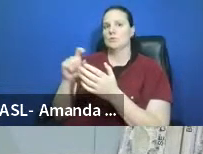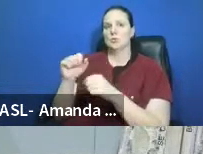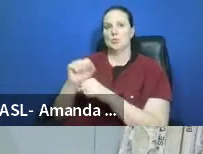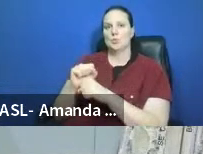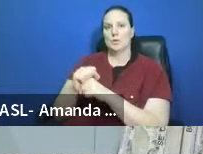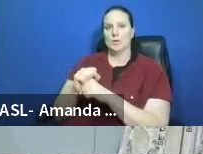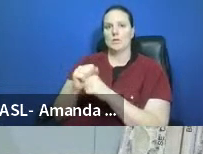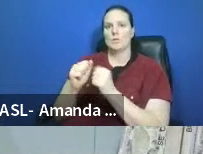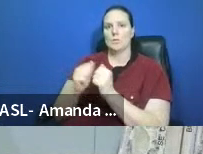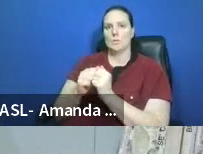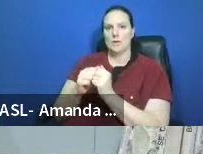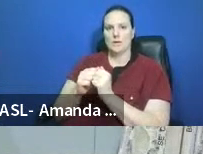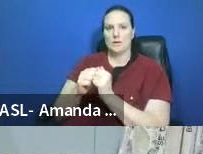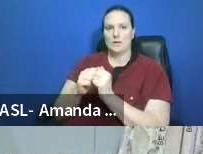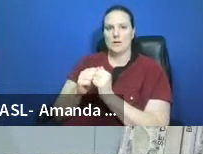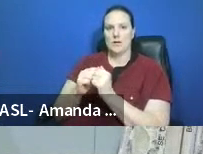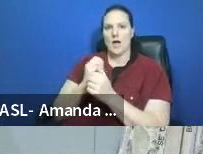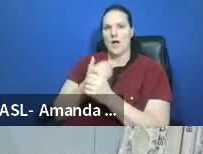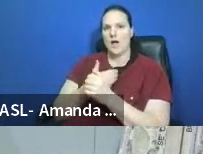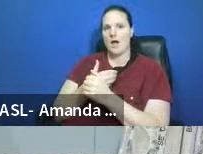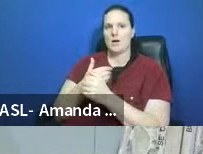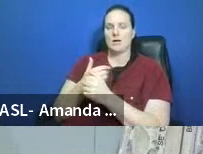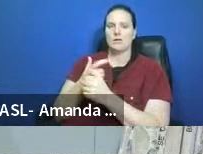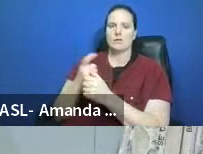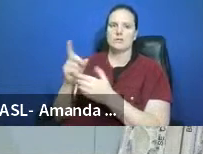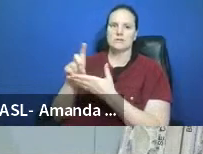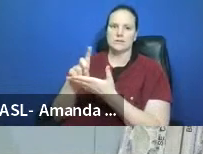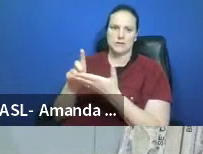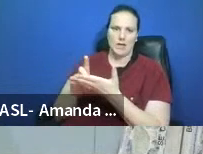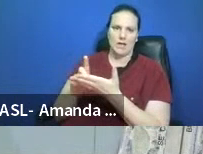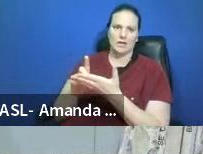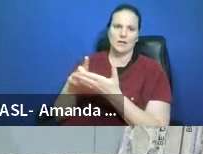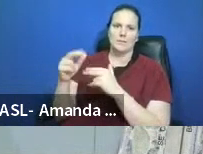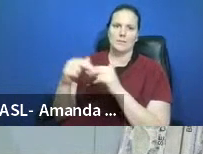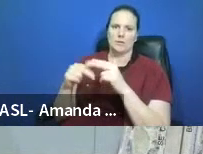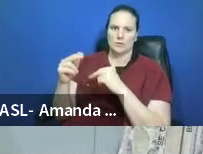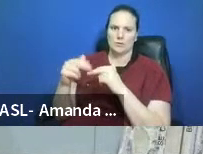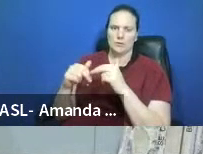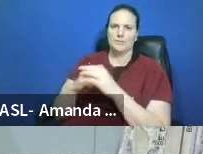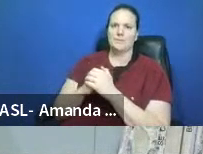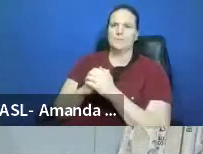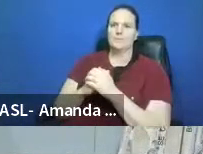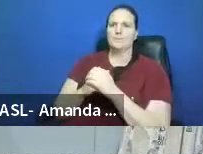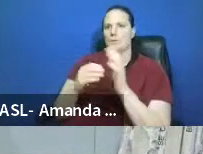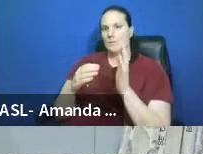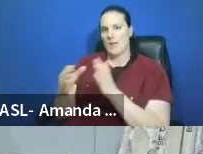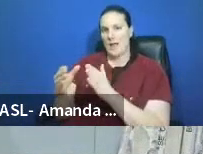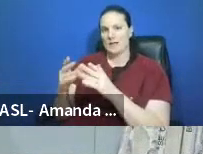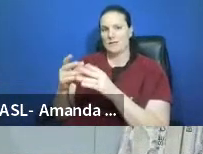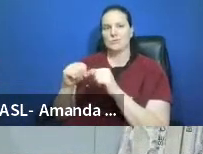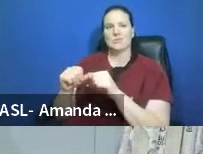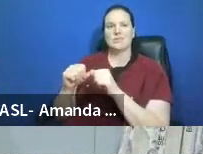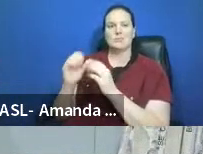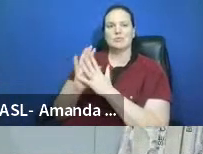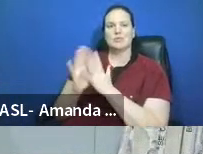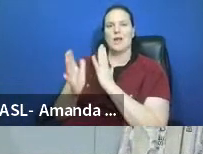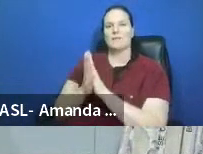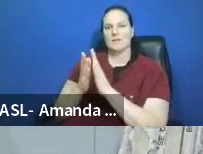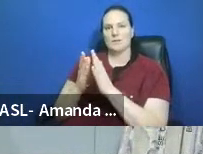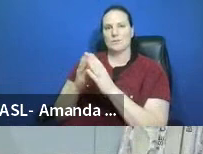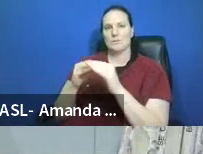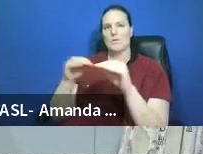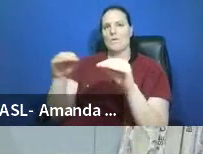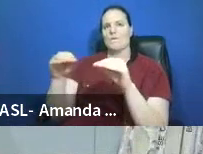with will be our design builder to plan to keep traffic moving in both